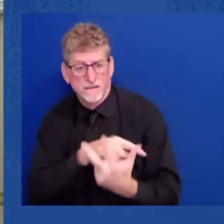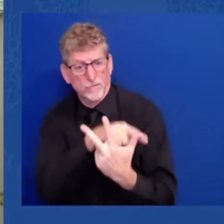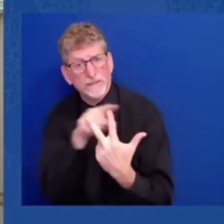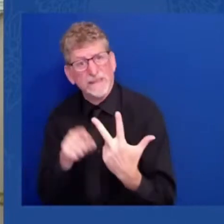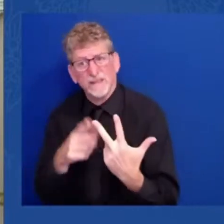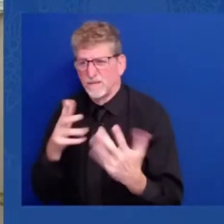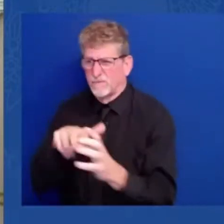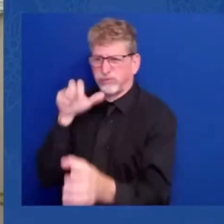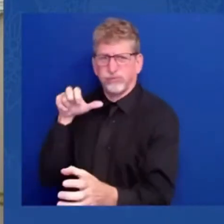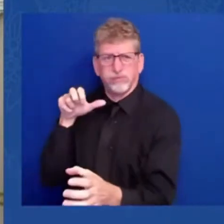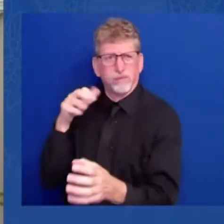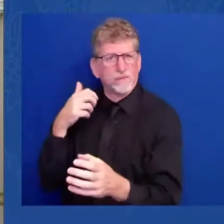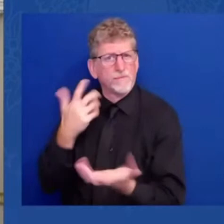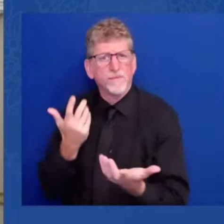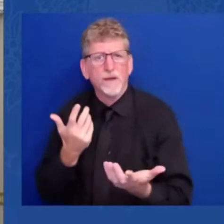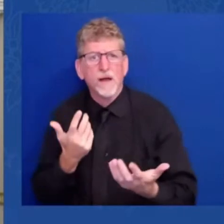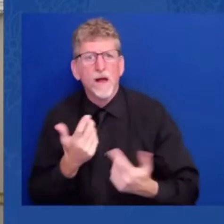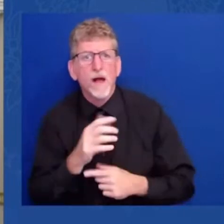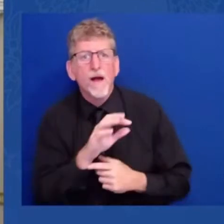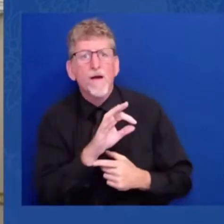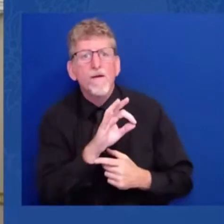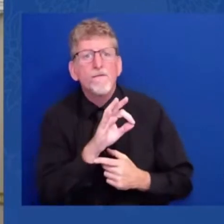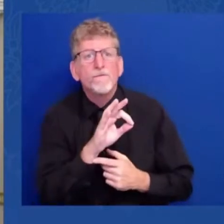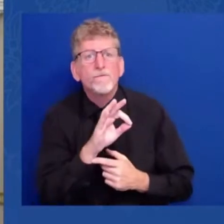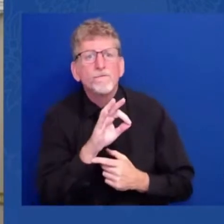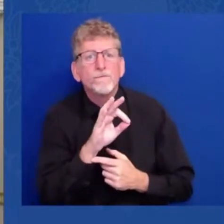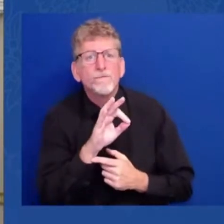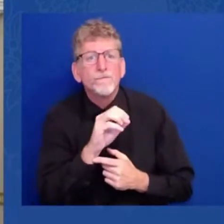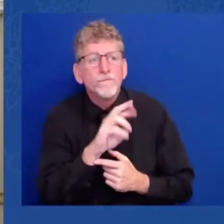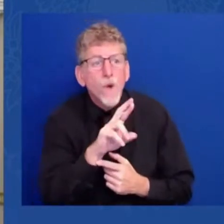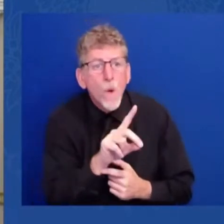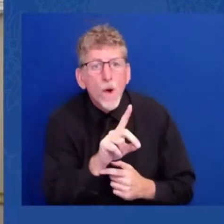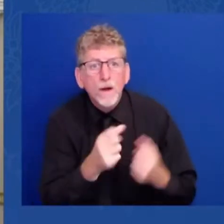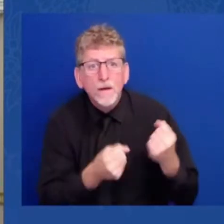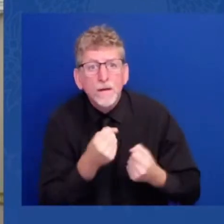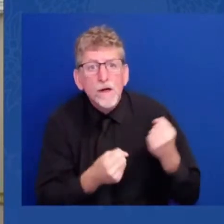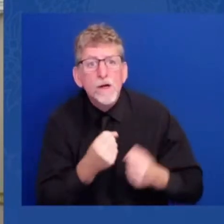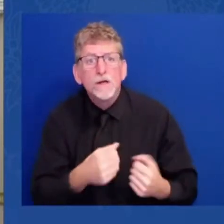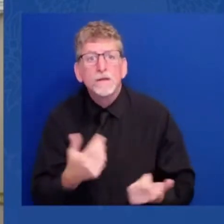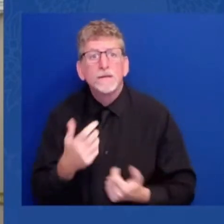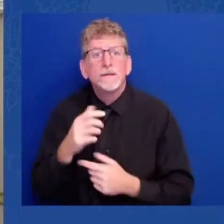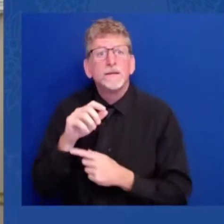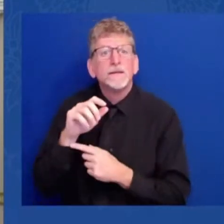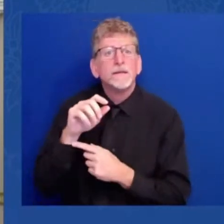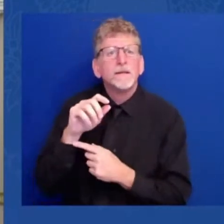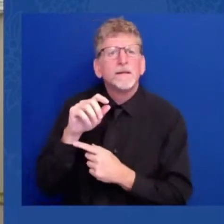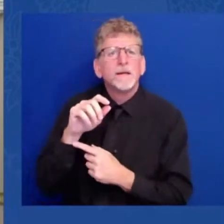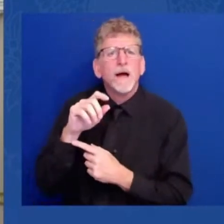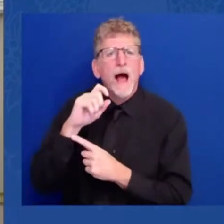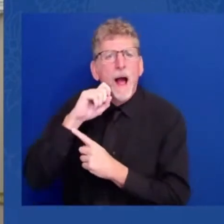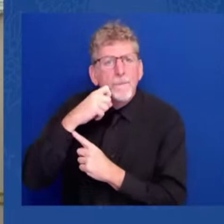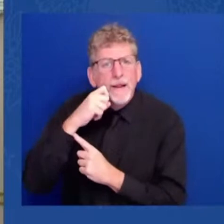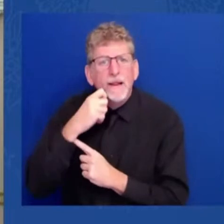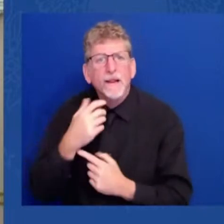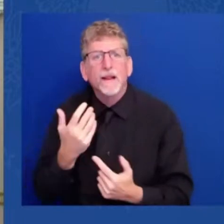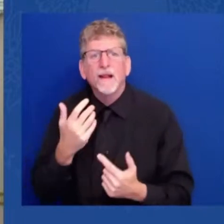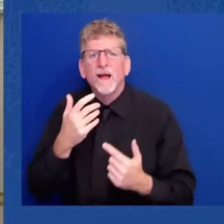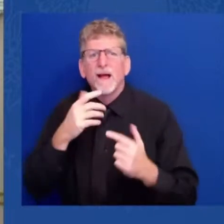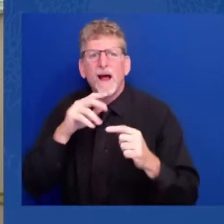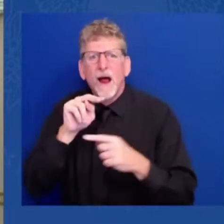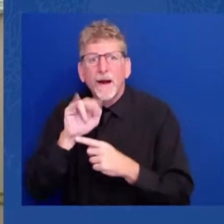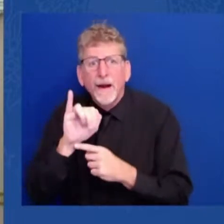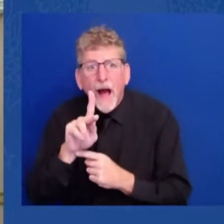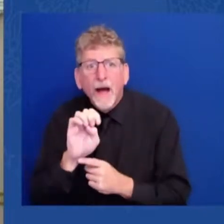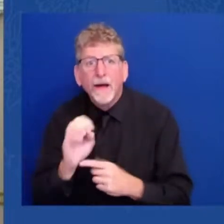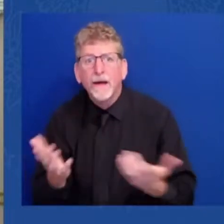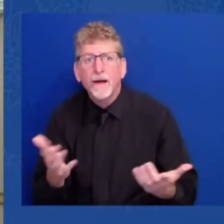They've suspended their operations in Russia. The U.S. Stock Exchange has halted trading of many Russian securities. And the